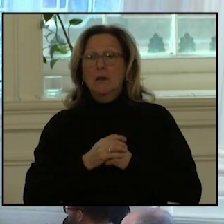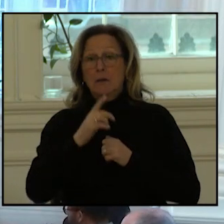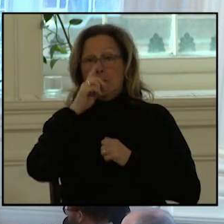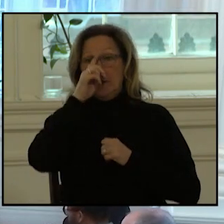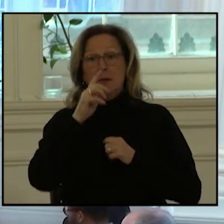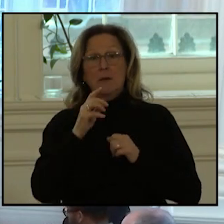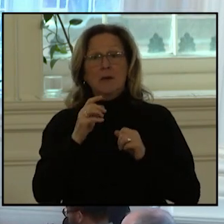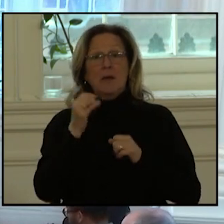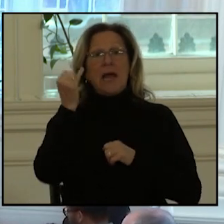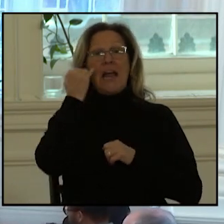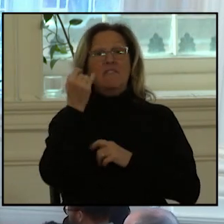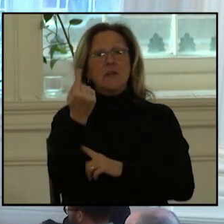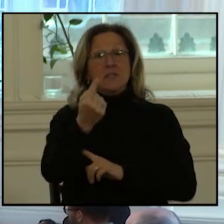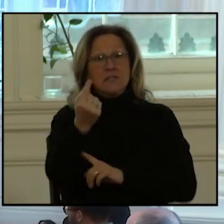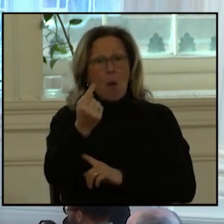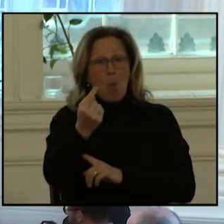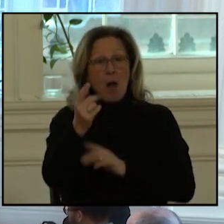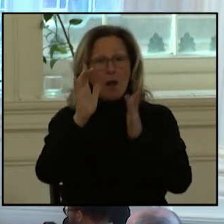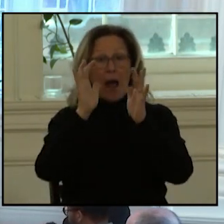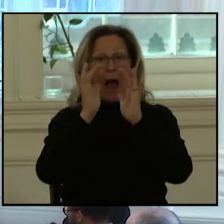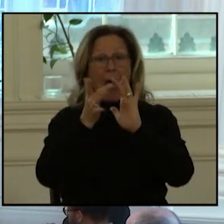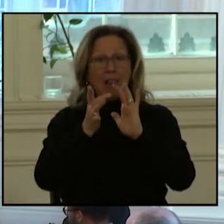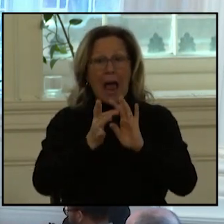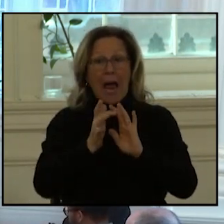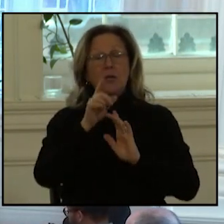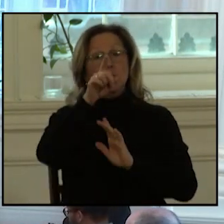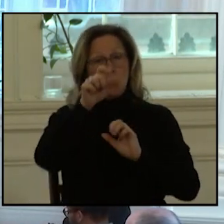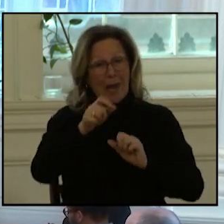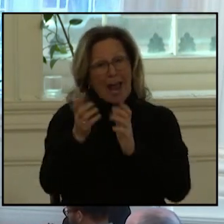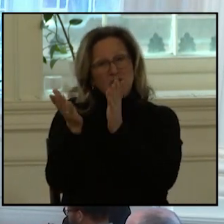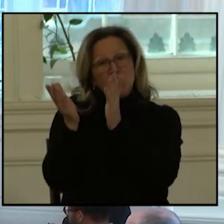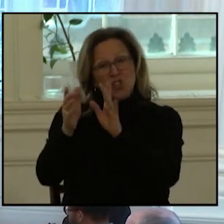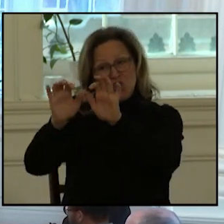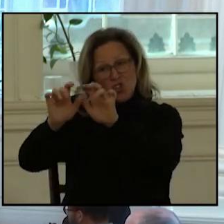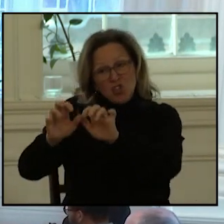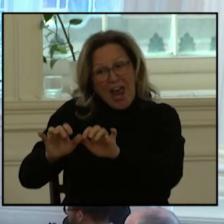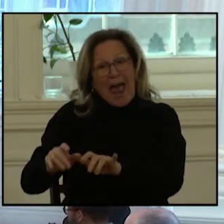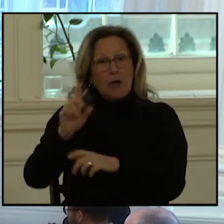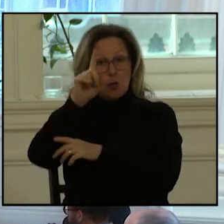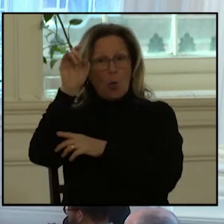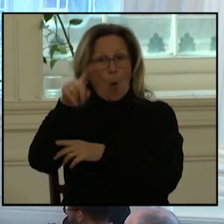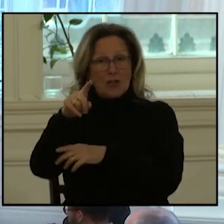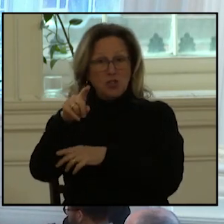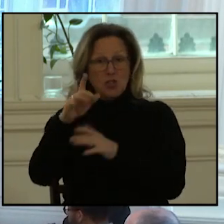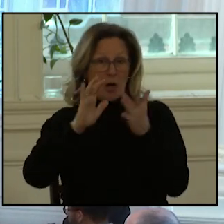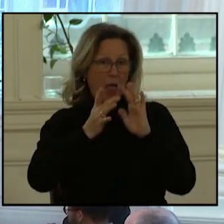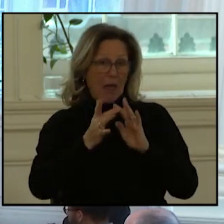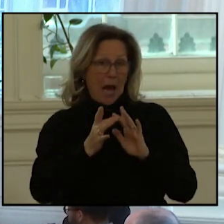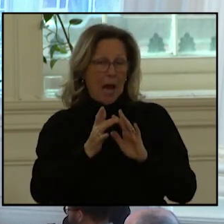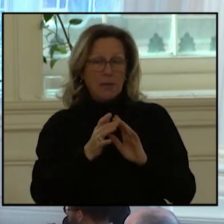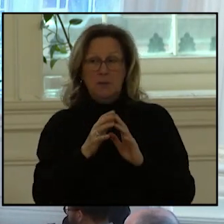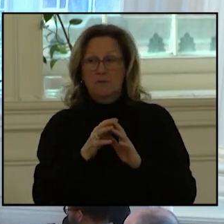watching online would like to ask a question, please do post it in the chat or in the comments section, and we will also see it.